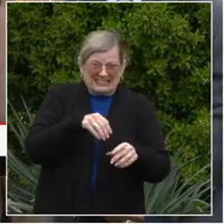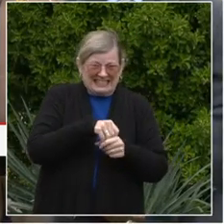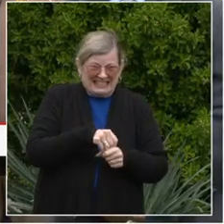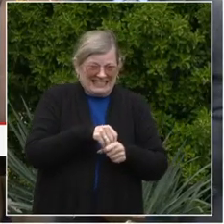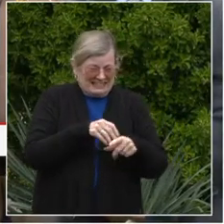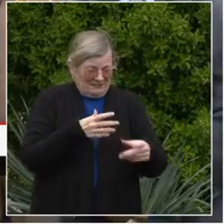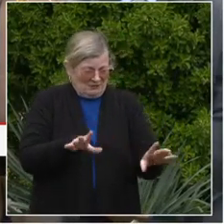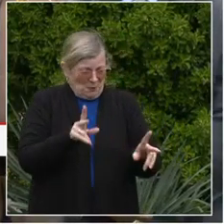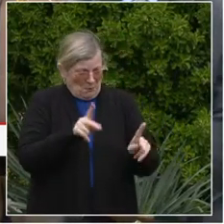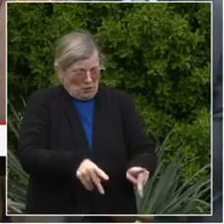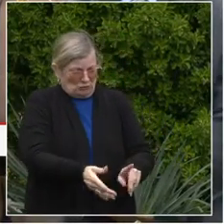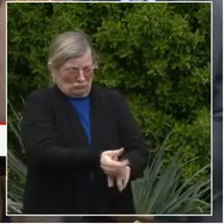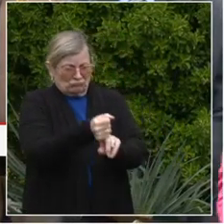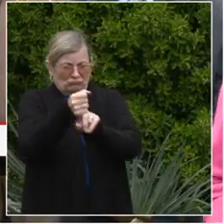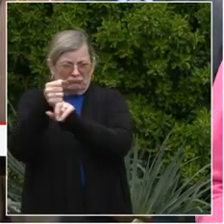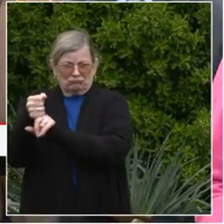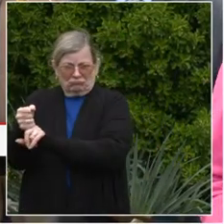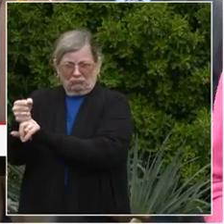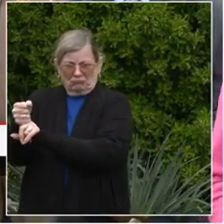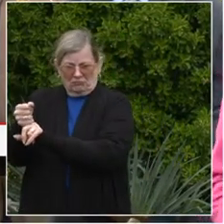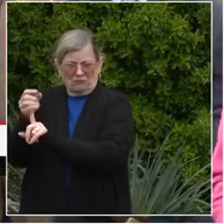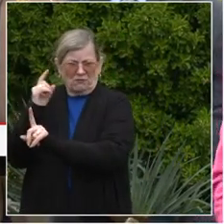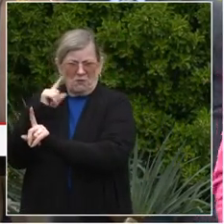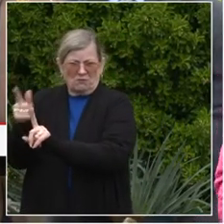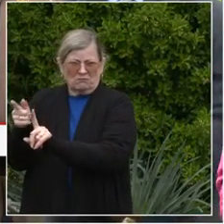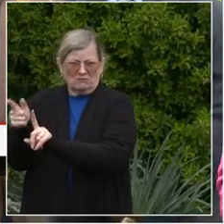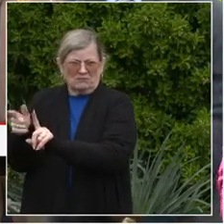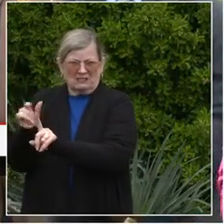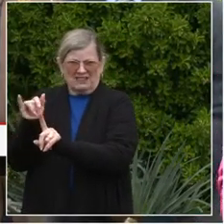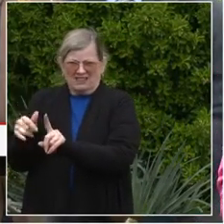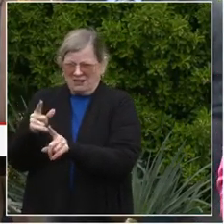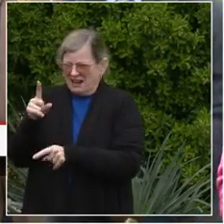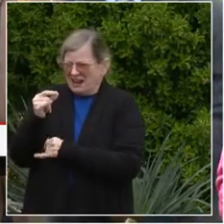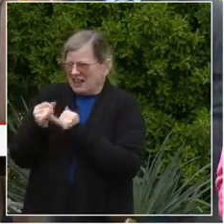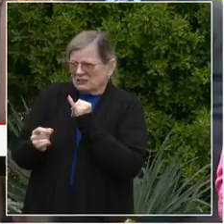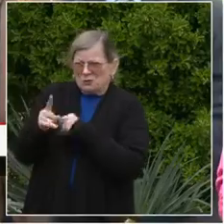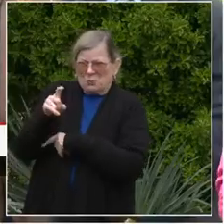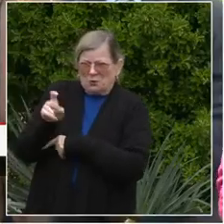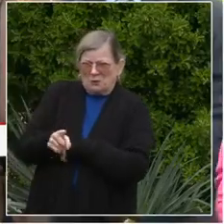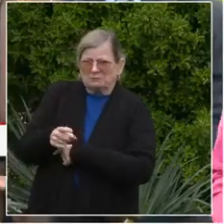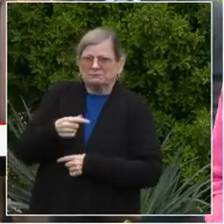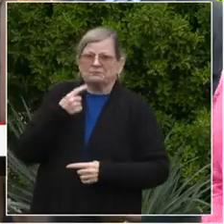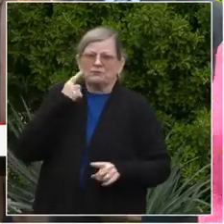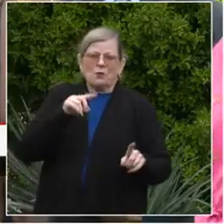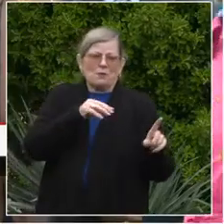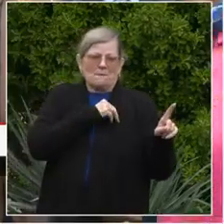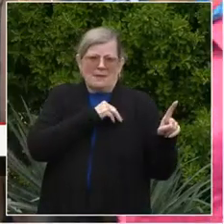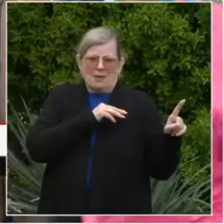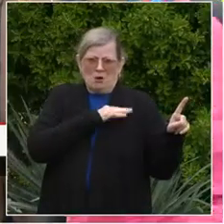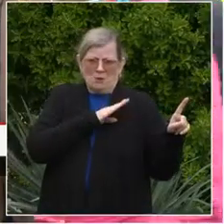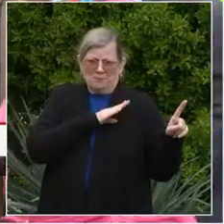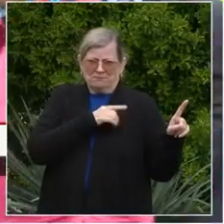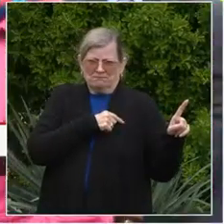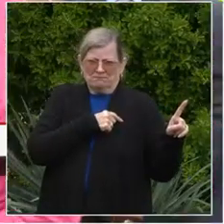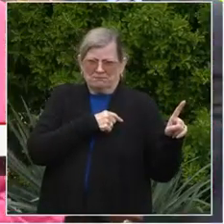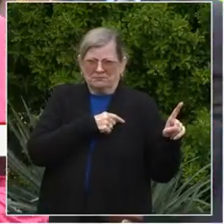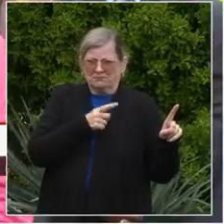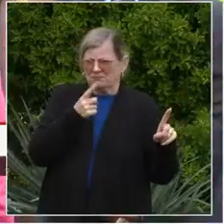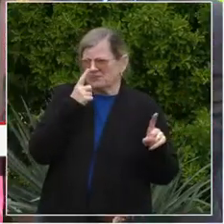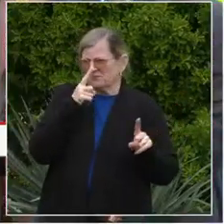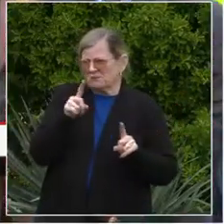that is probably the last question. So you have one more? Okay. Yes, for the mayor, if I could, Mayor, a little bit off